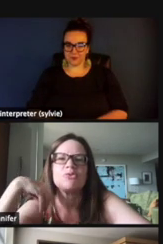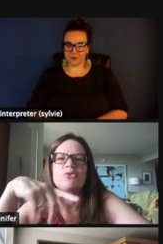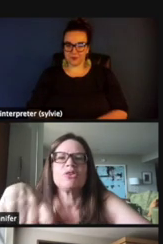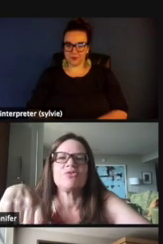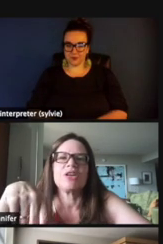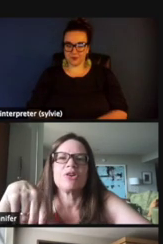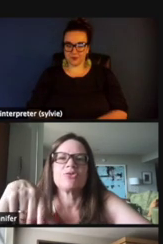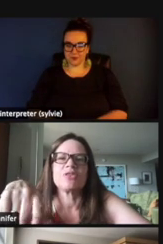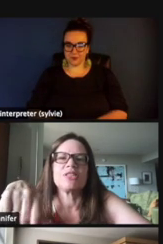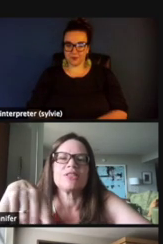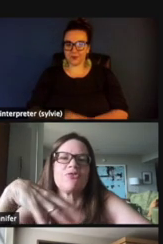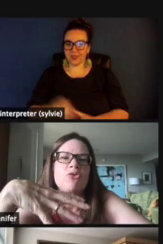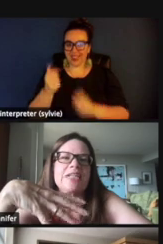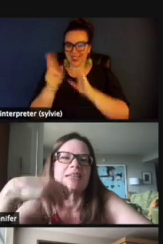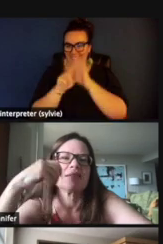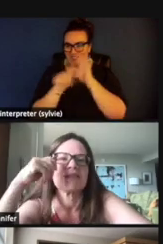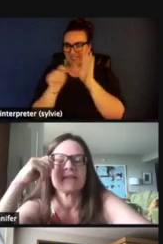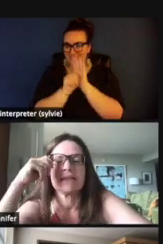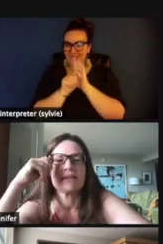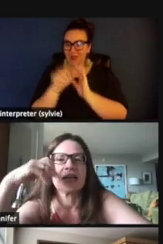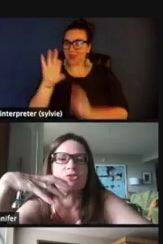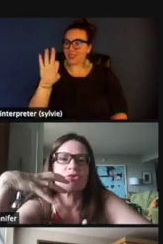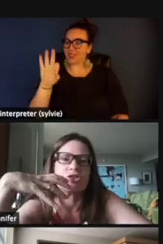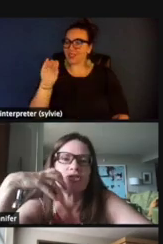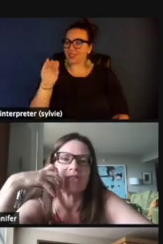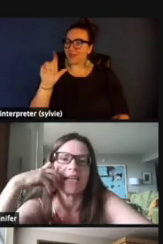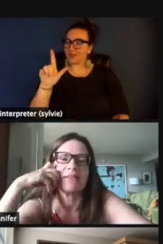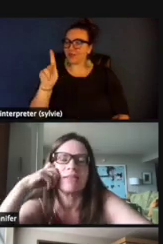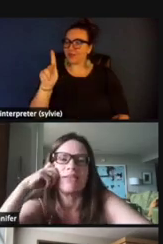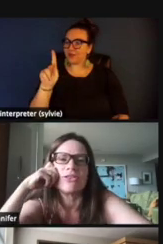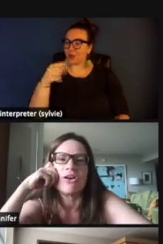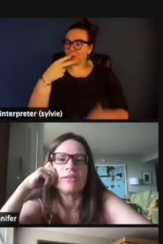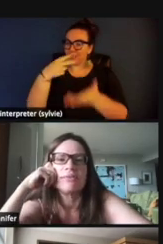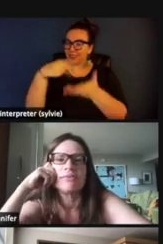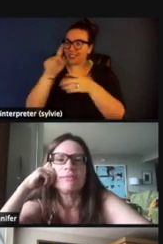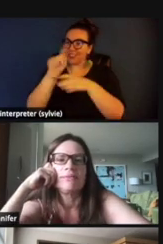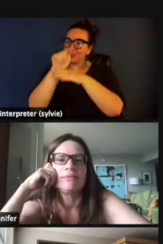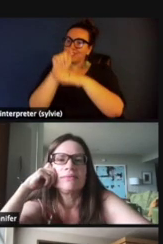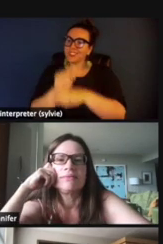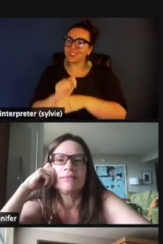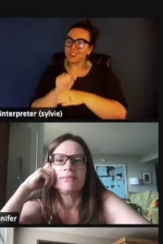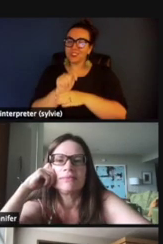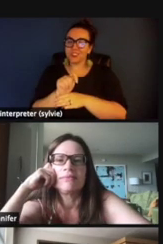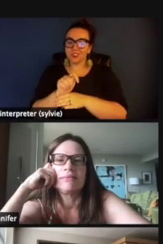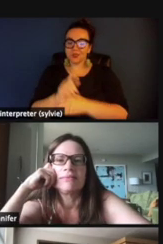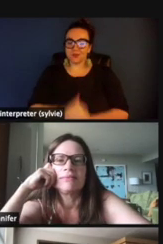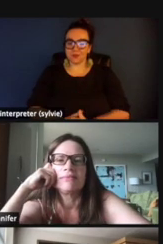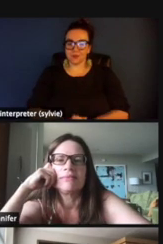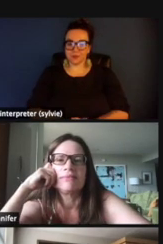All right, so we'll do a little video here. So this is a folk dance, kind of traditional dance and song.